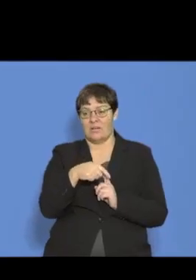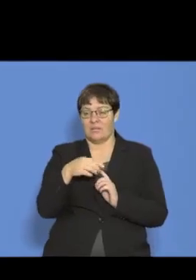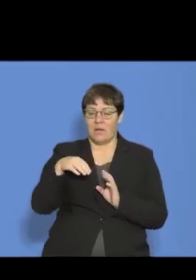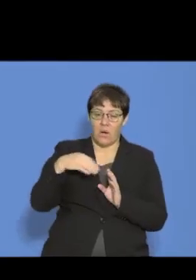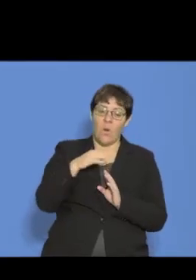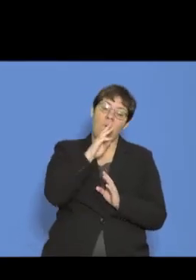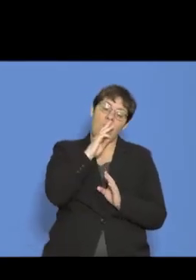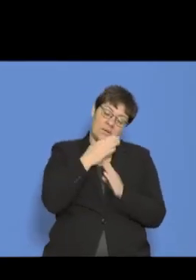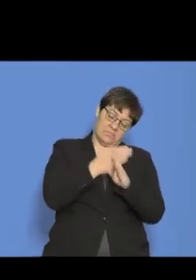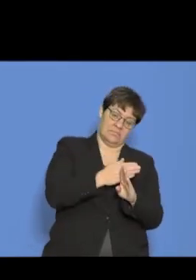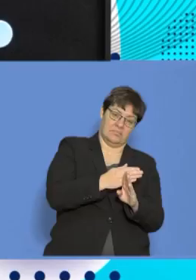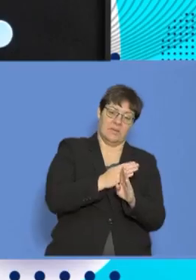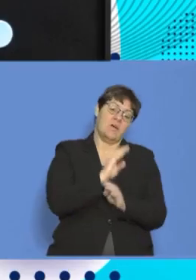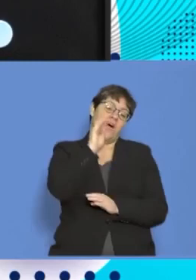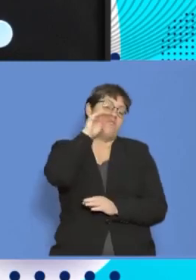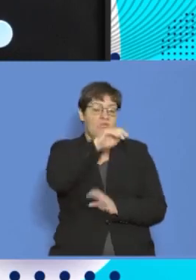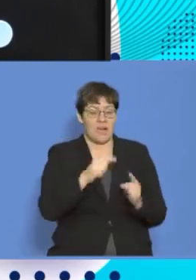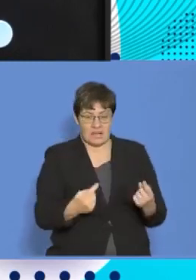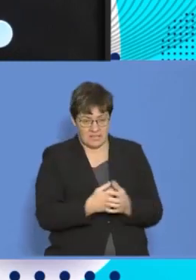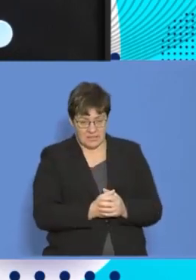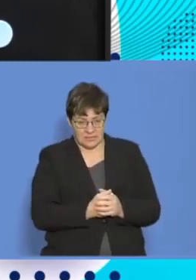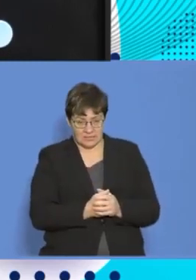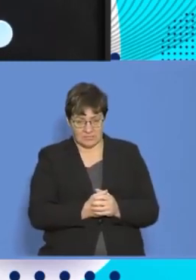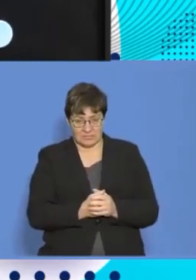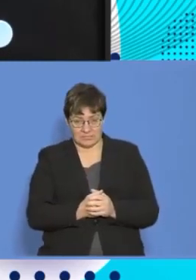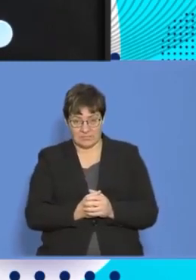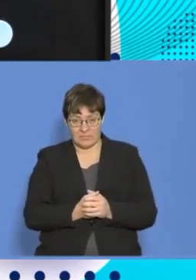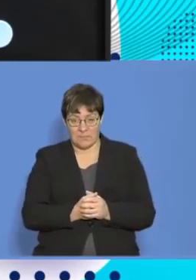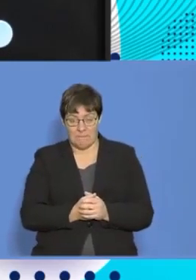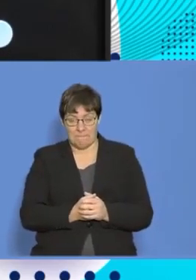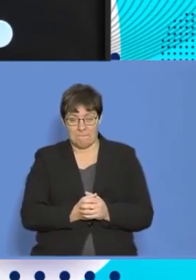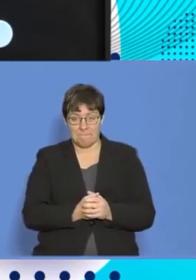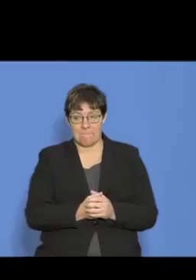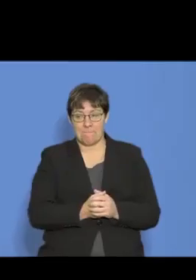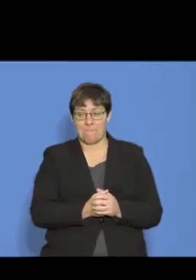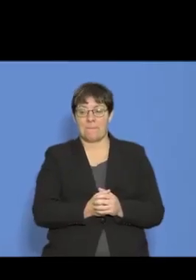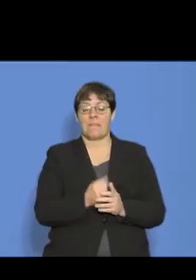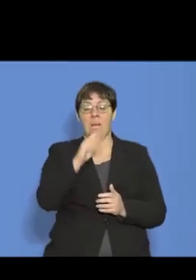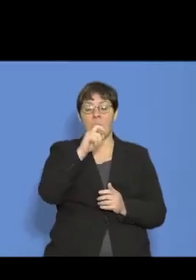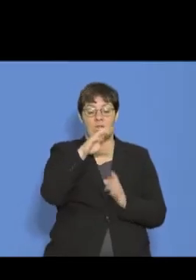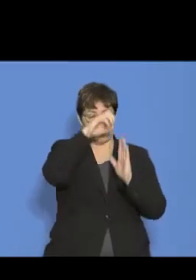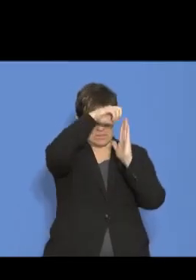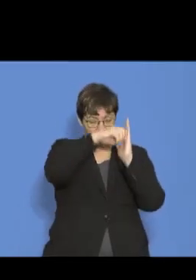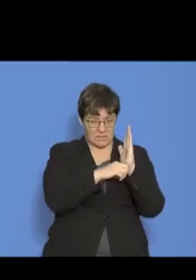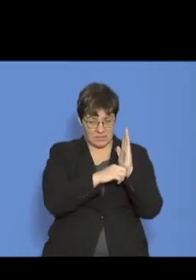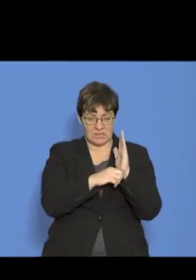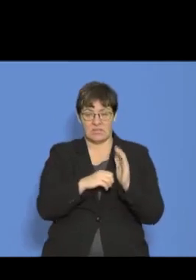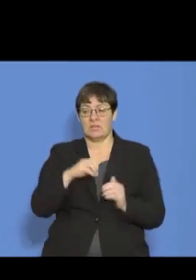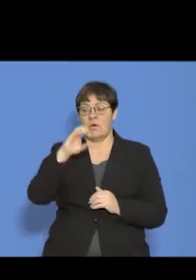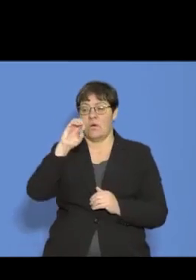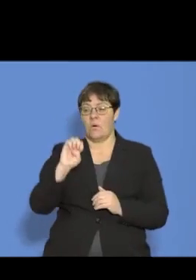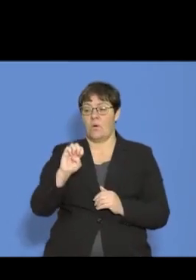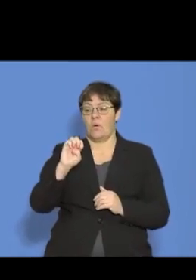actually stops the water or food moving up into your nasal pharynx. Okay. The bolus then moves down the